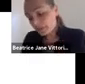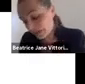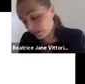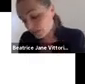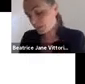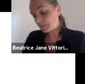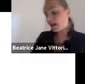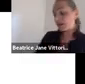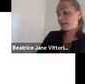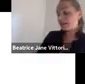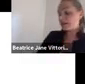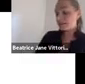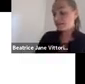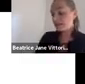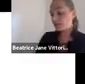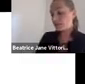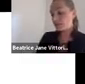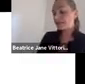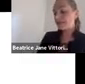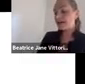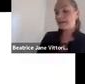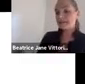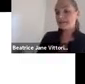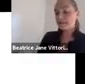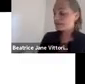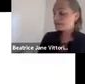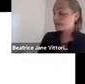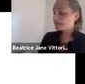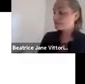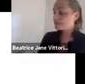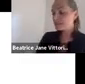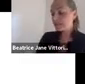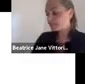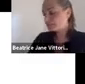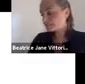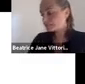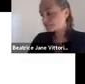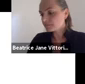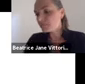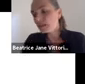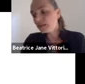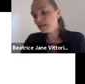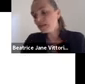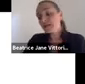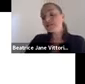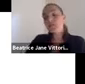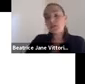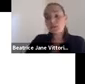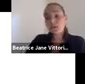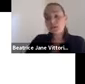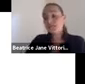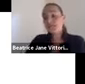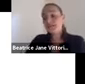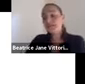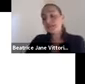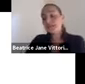these inspirations with my colleague, artist, and teacher, Adrian Arias, I started printing the amazing